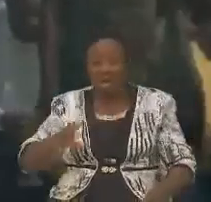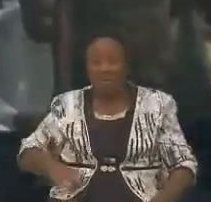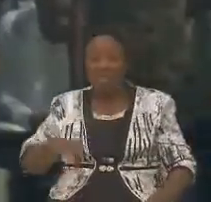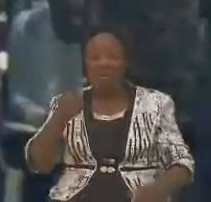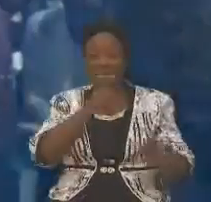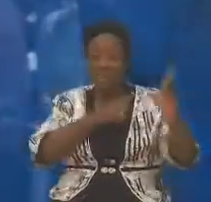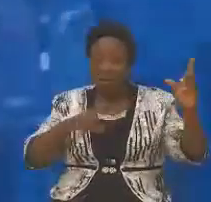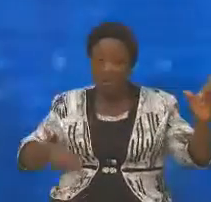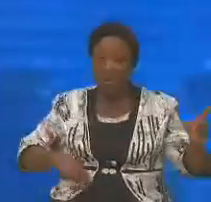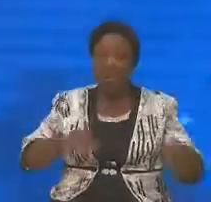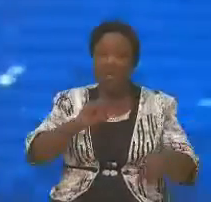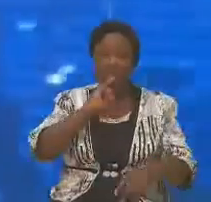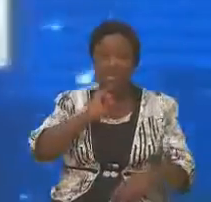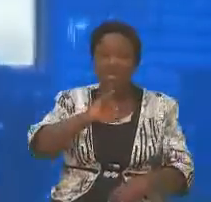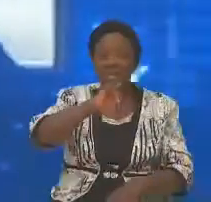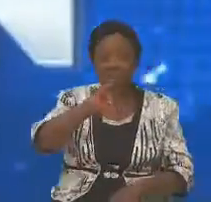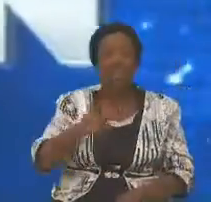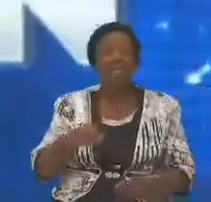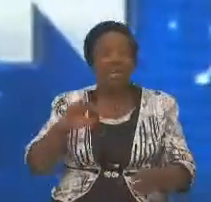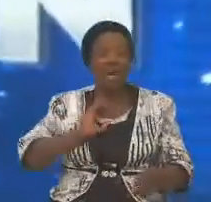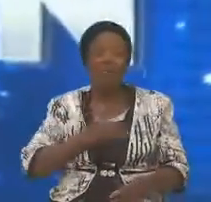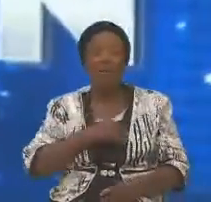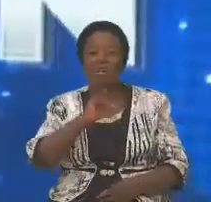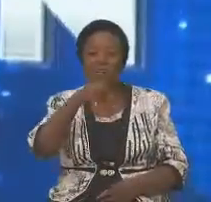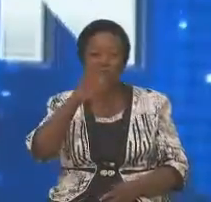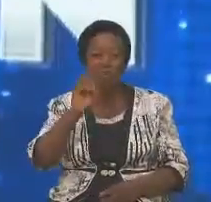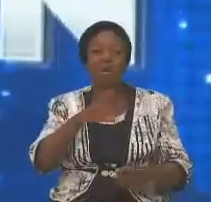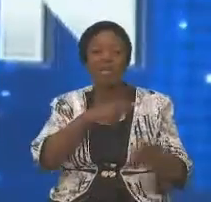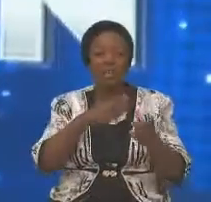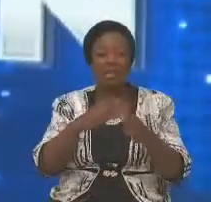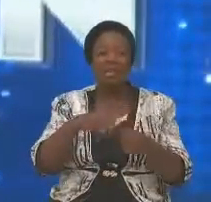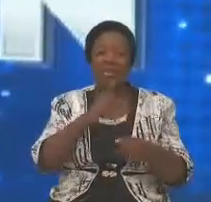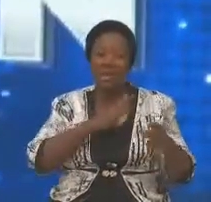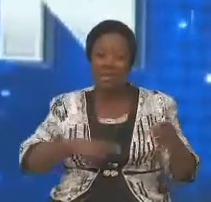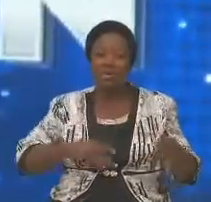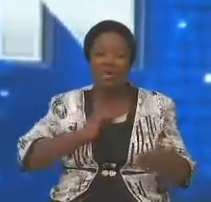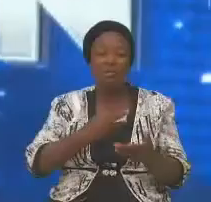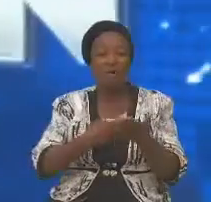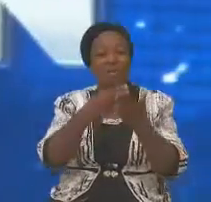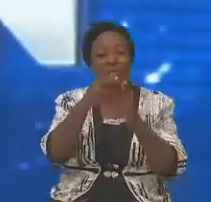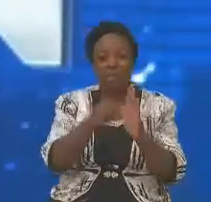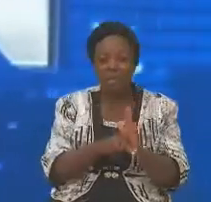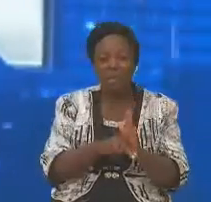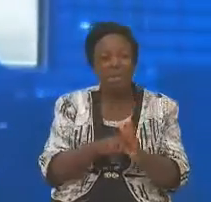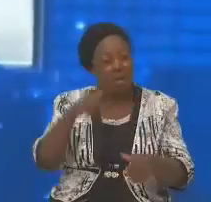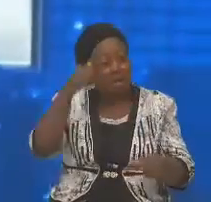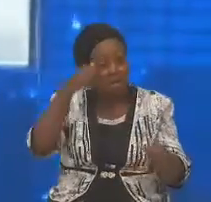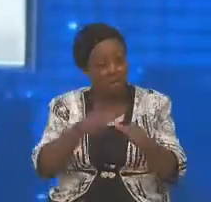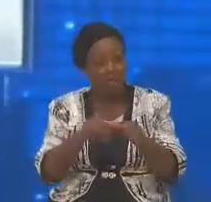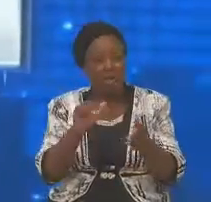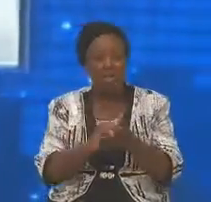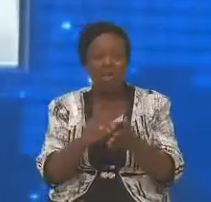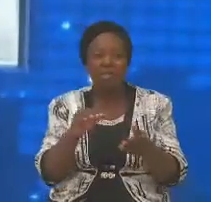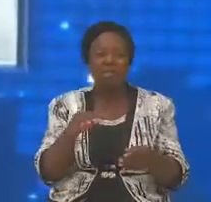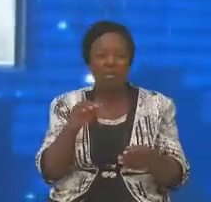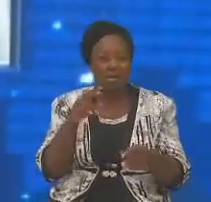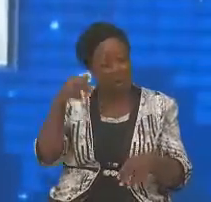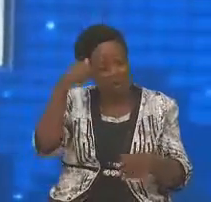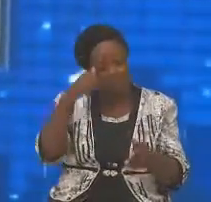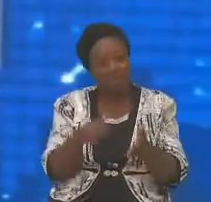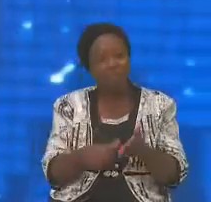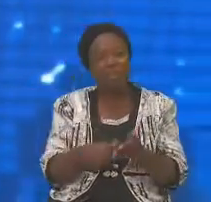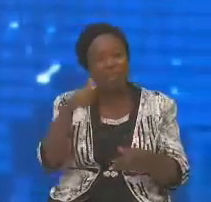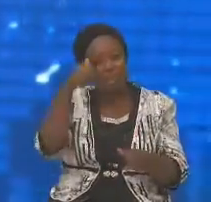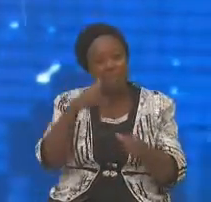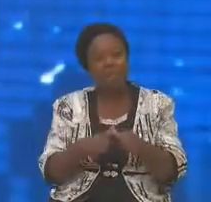Because he, Christ the Lord, is Jehovah Sikenu, the Lord, our righteousness. You